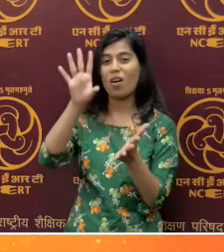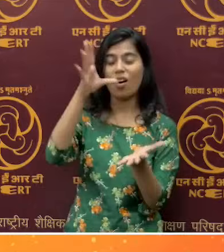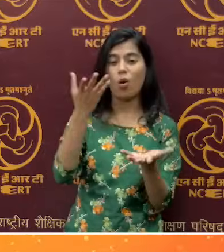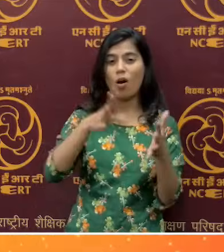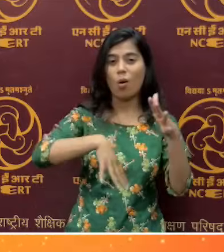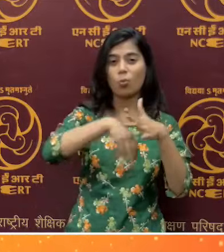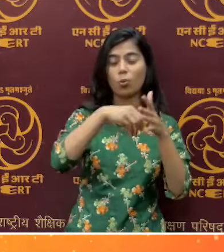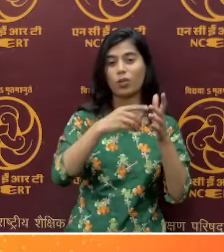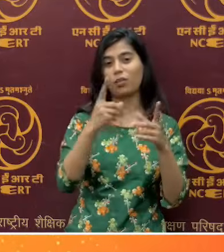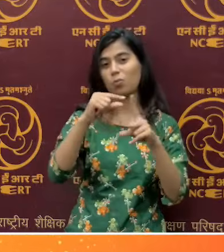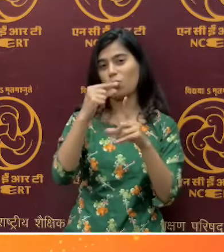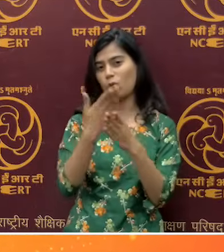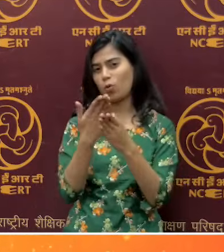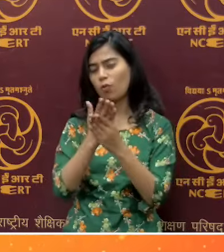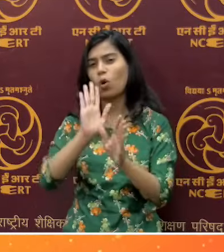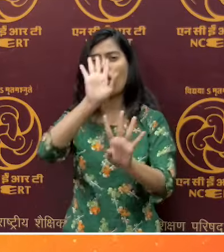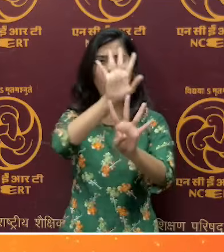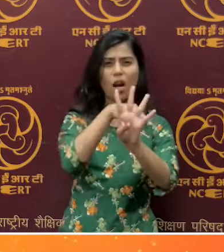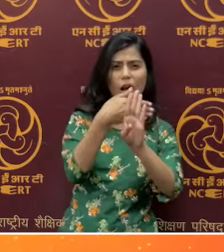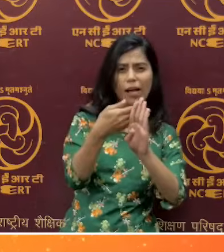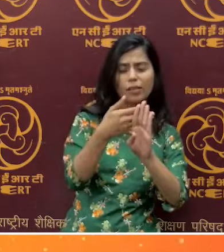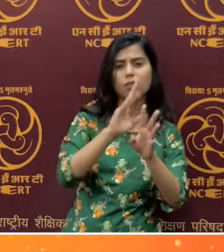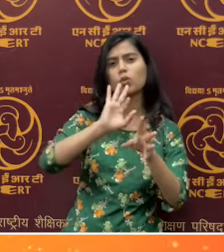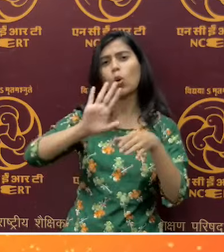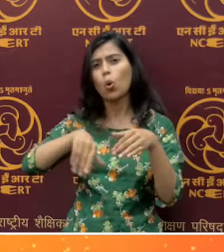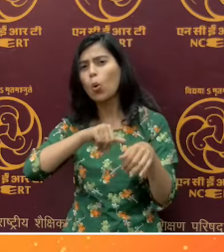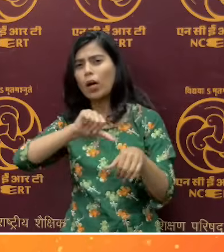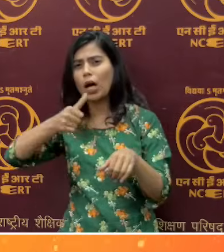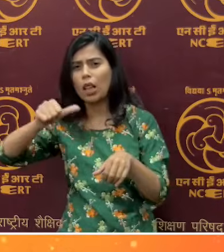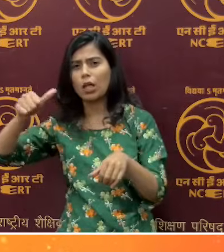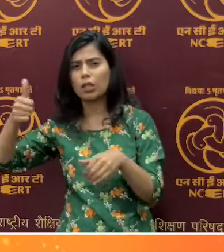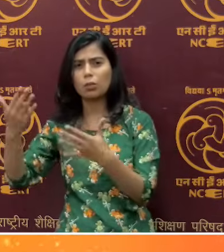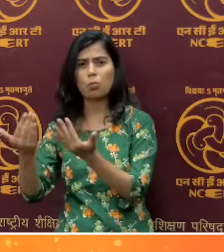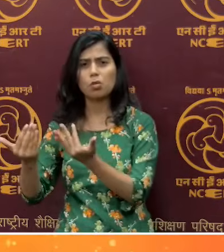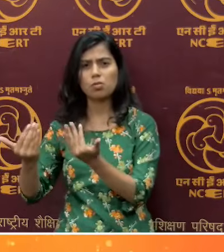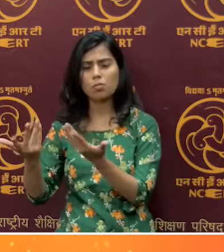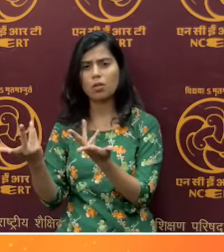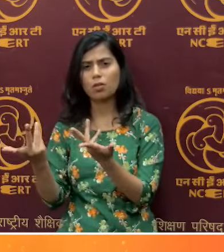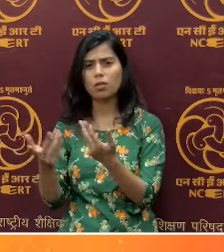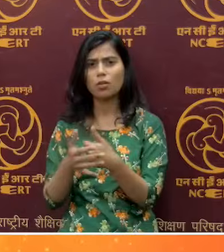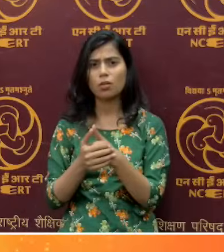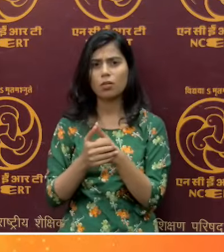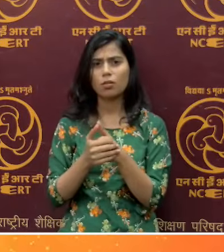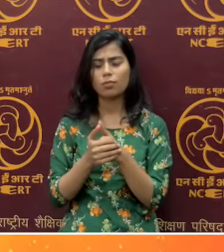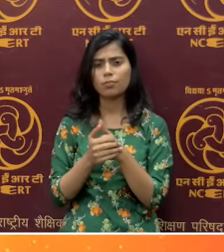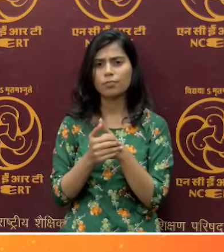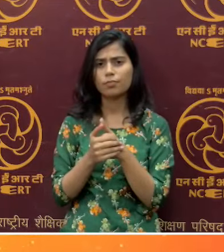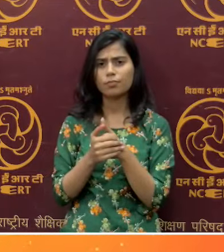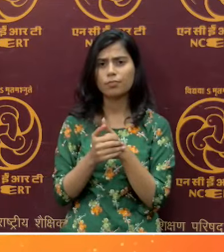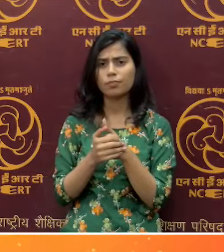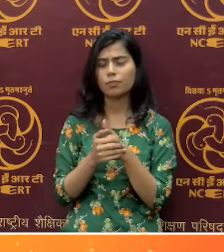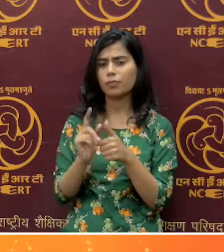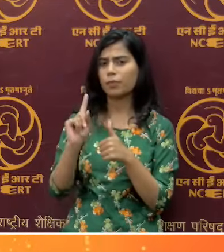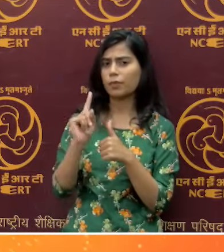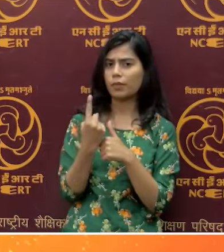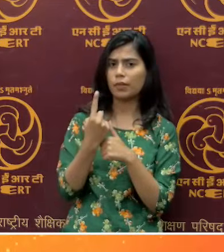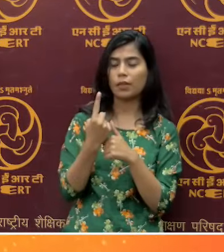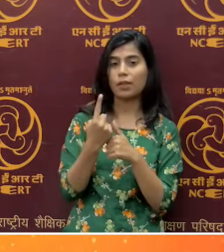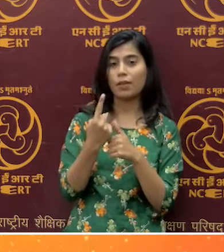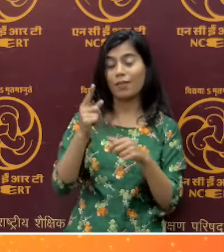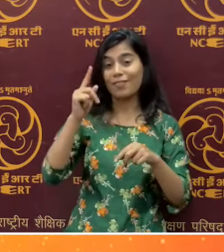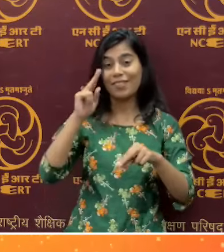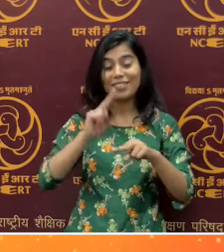students in terms of Excel file is only available, or is there any other mode is also possible for application? Yeah, for the adding